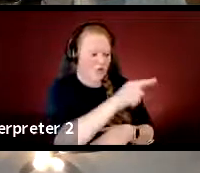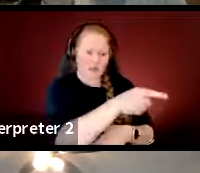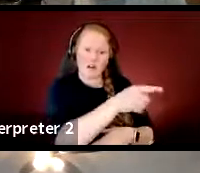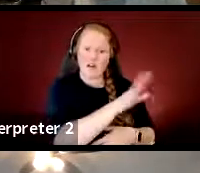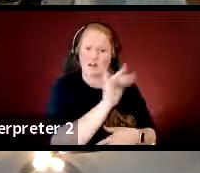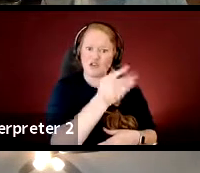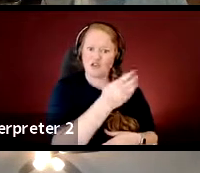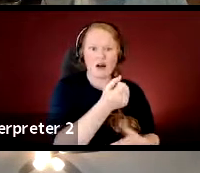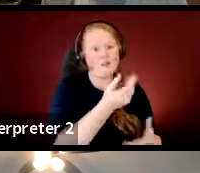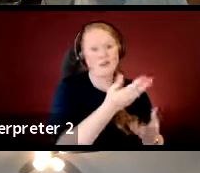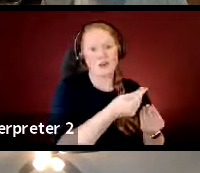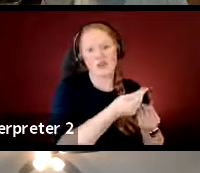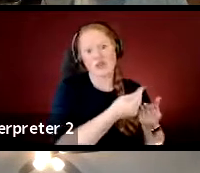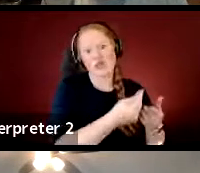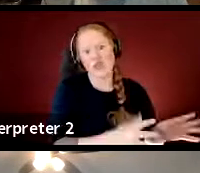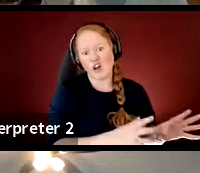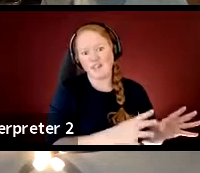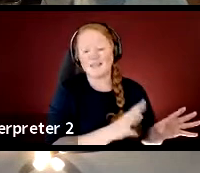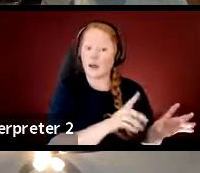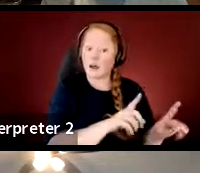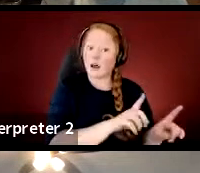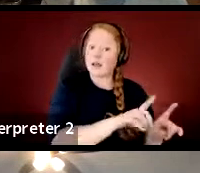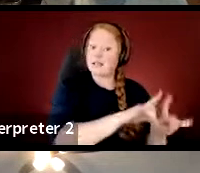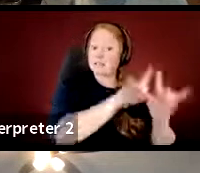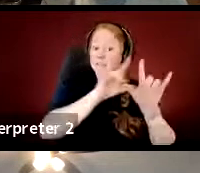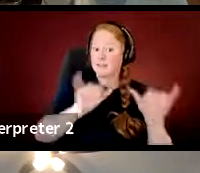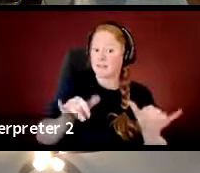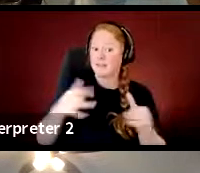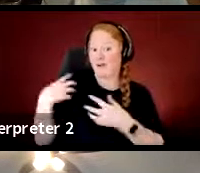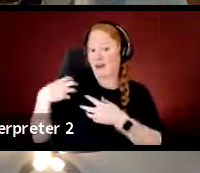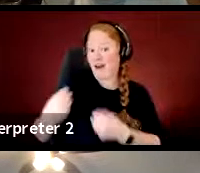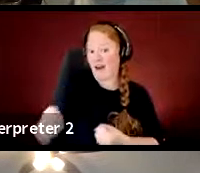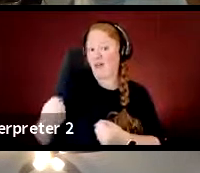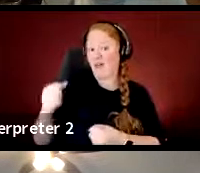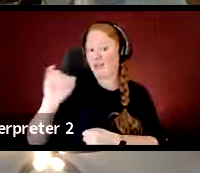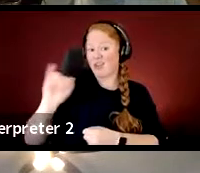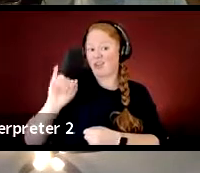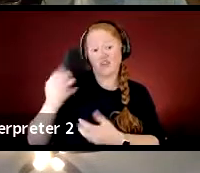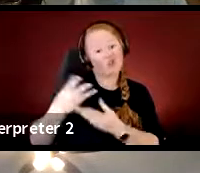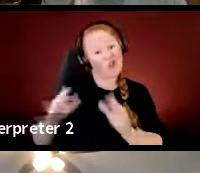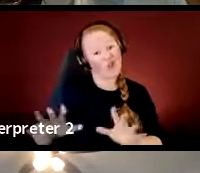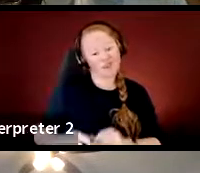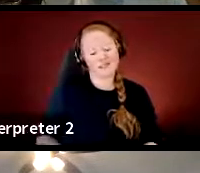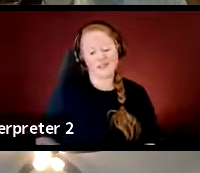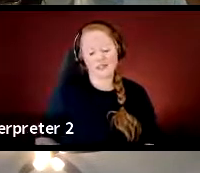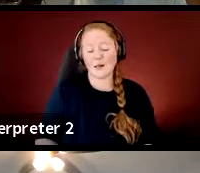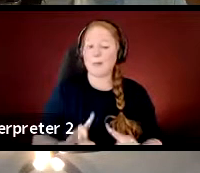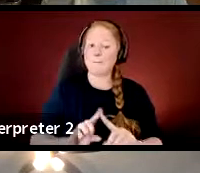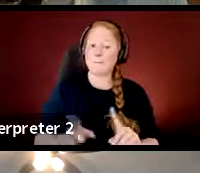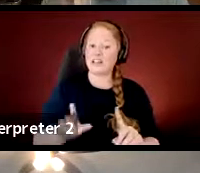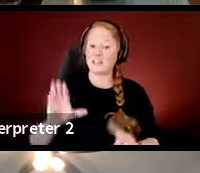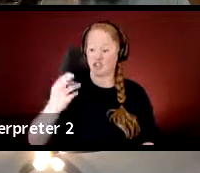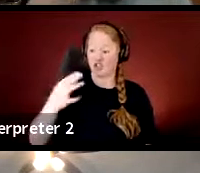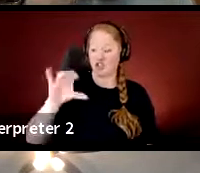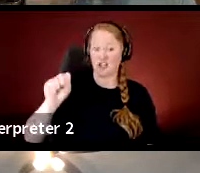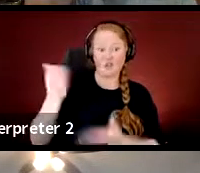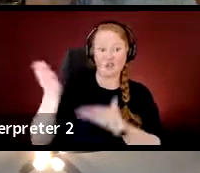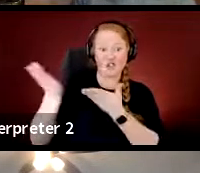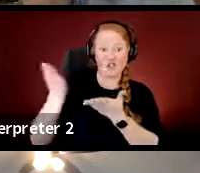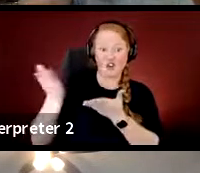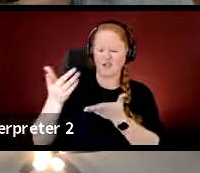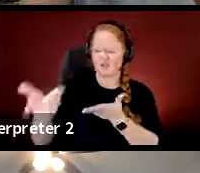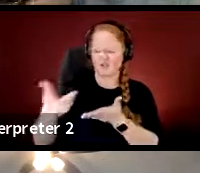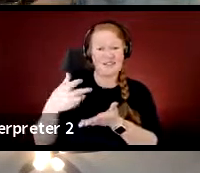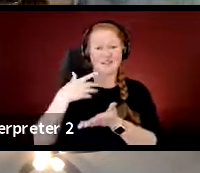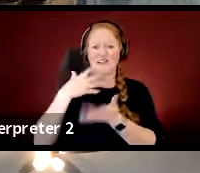turn lost their health insurance. But even under the best of conditions, the target population that CHIPS serves has little access to preventative